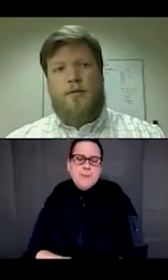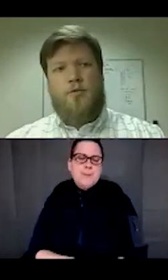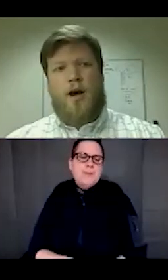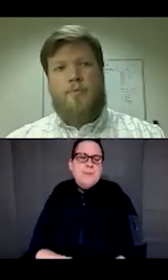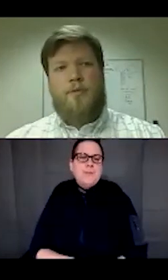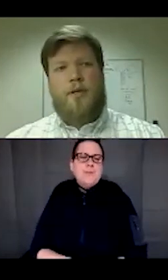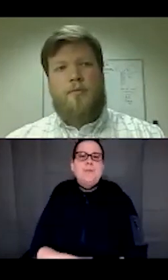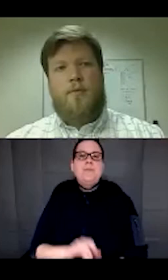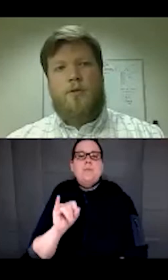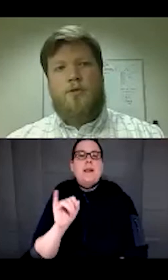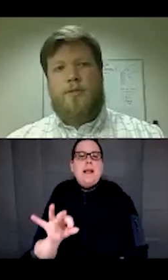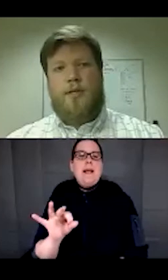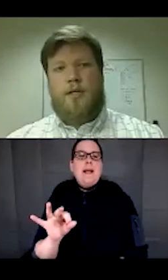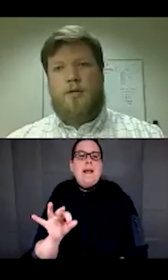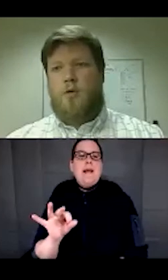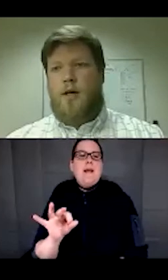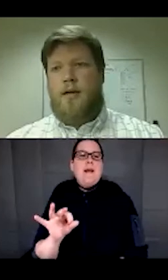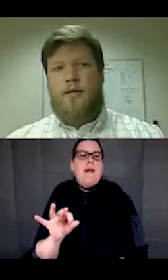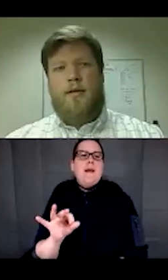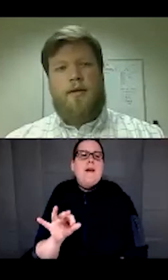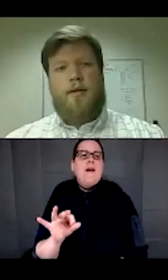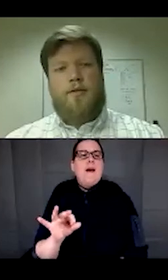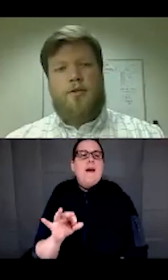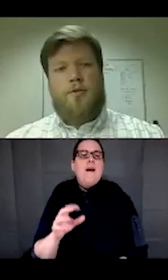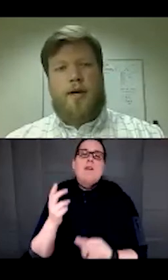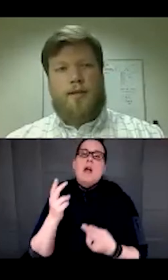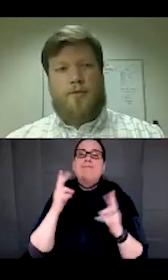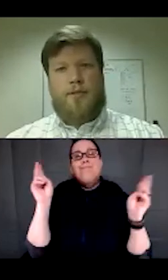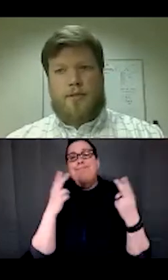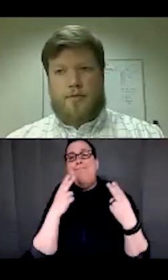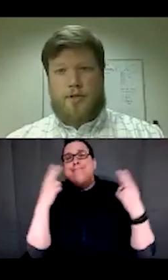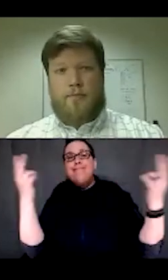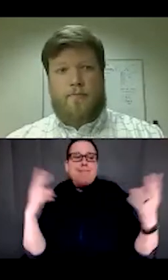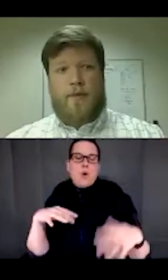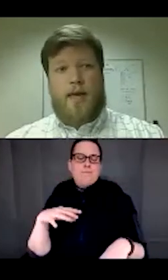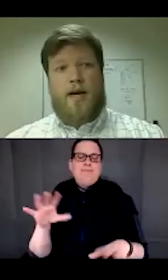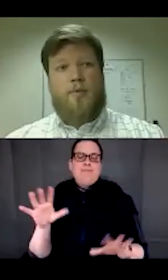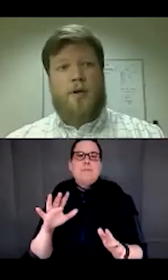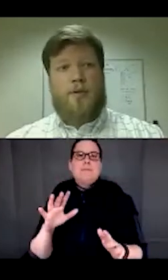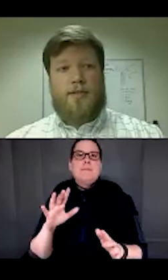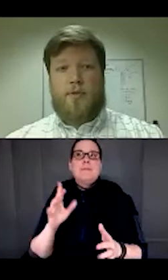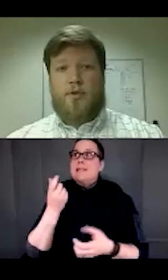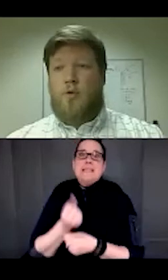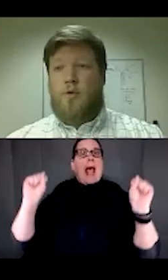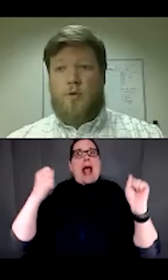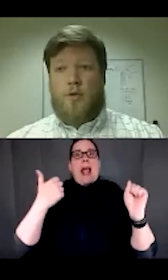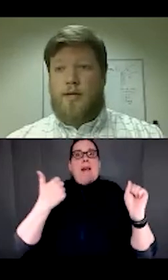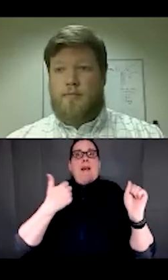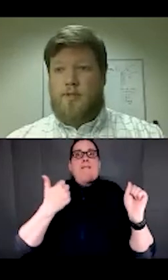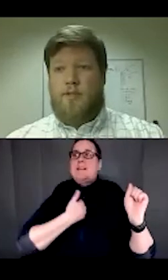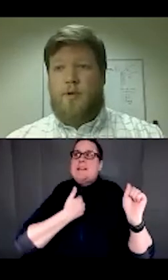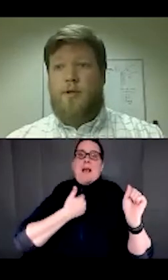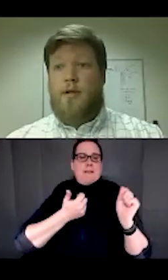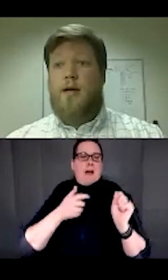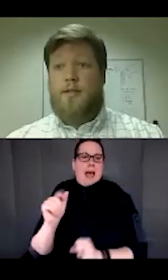we drop some altruistic E. coli into a liquid solution, and we also add some control E. coli,